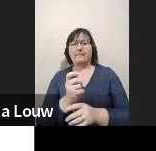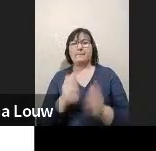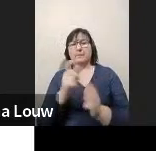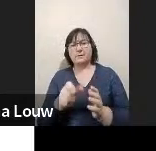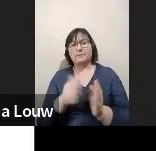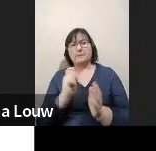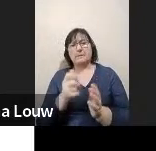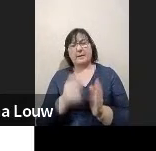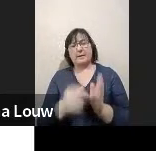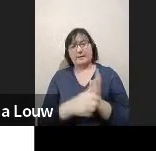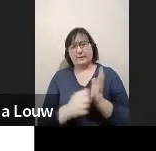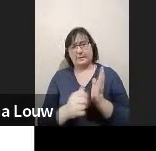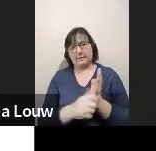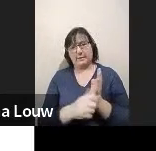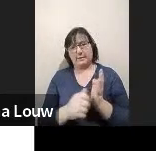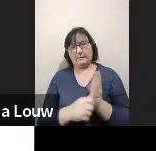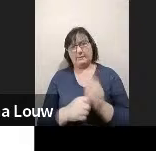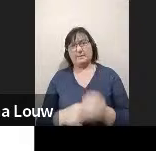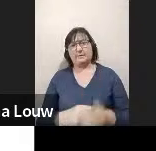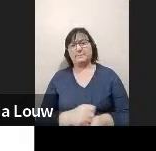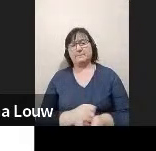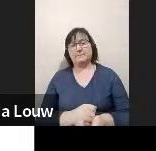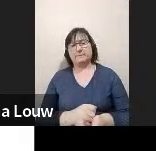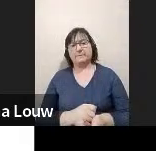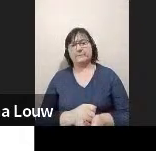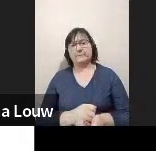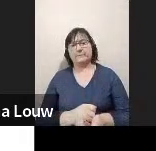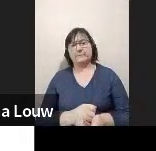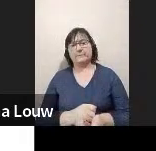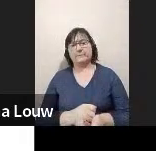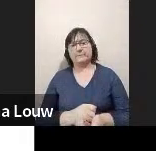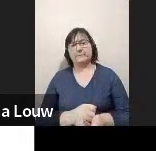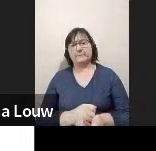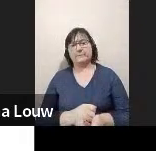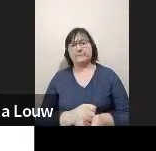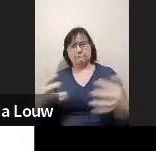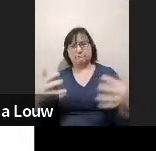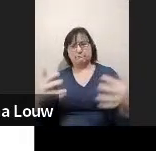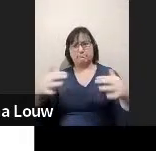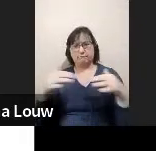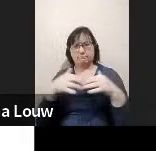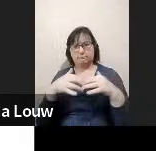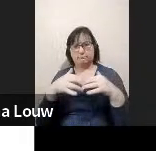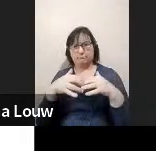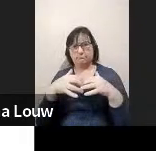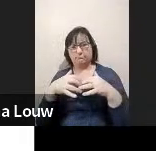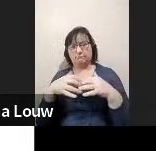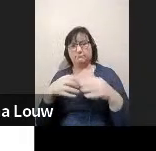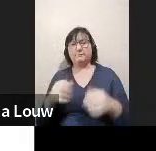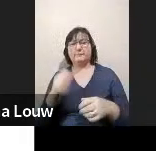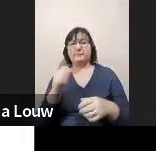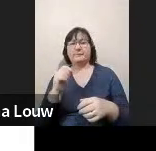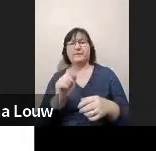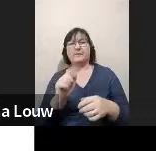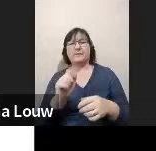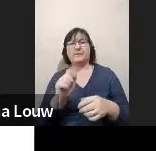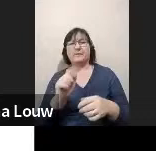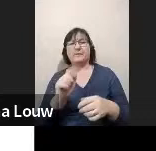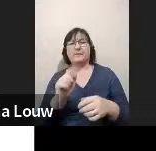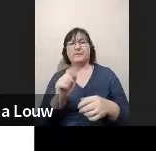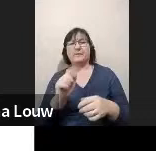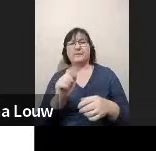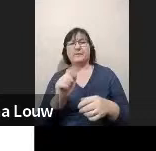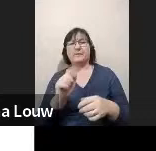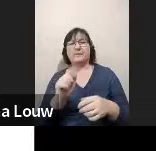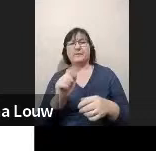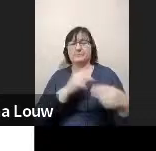Tax Administrative Act, a representative taxpayer is a person that's liable or ensures the tax obligations are